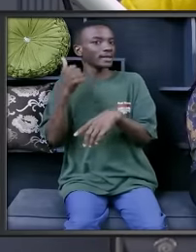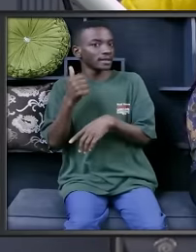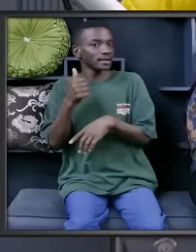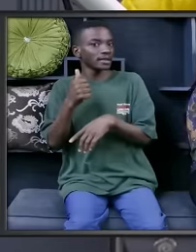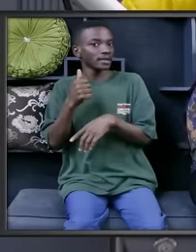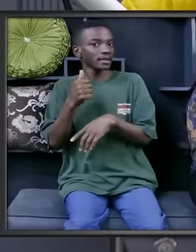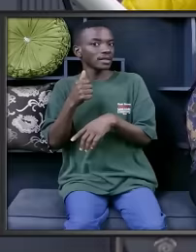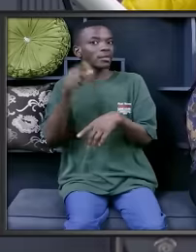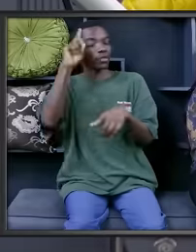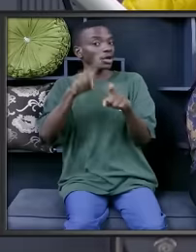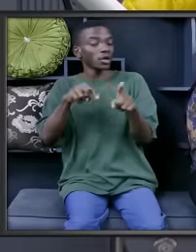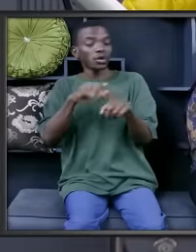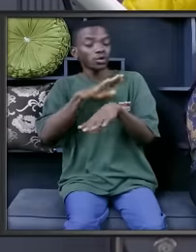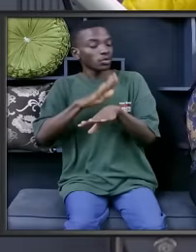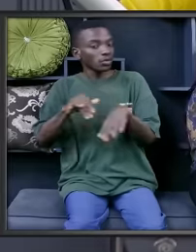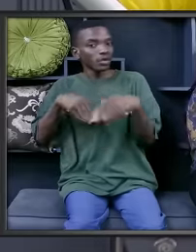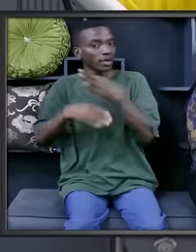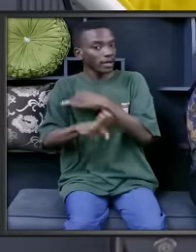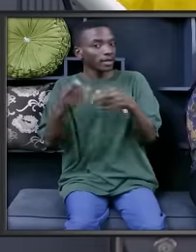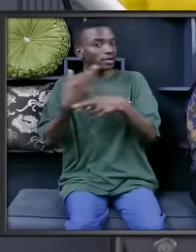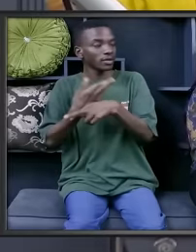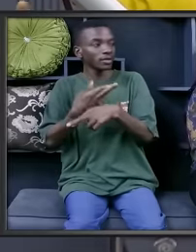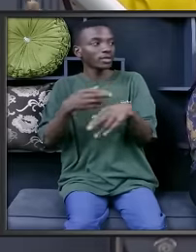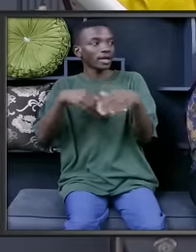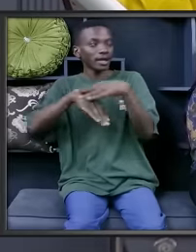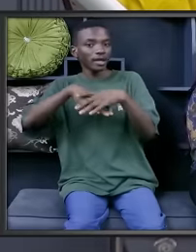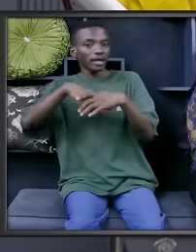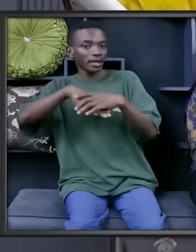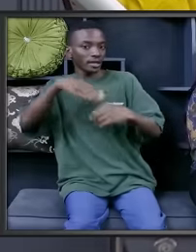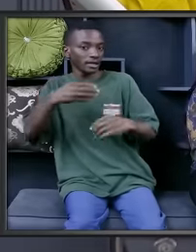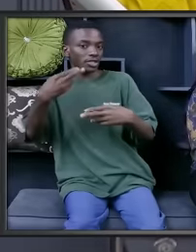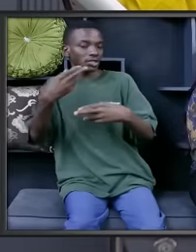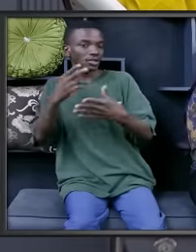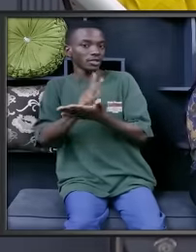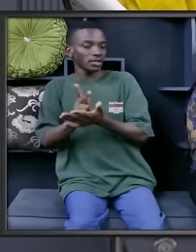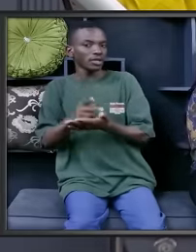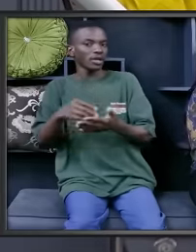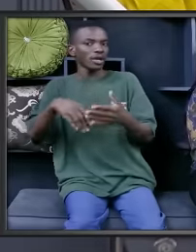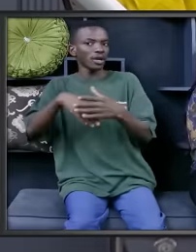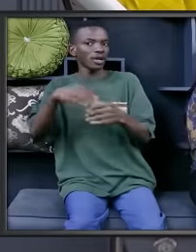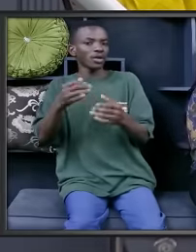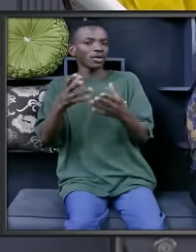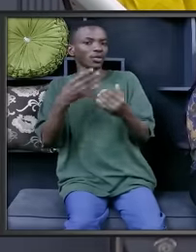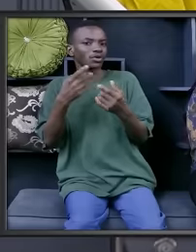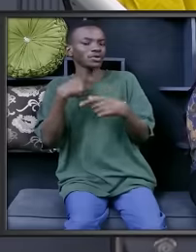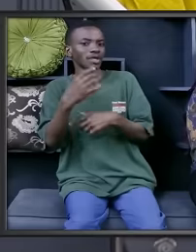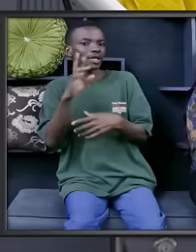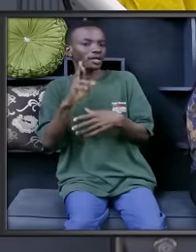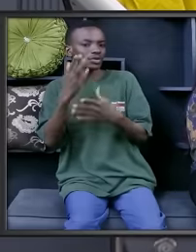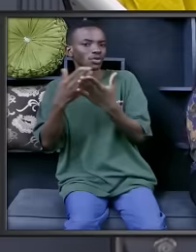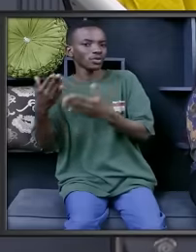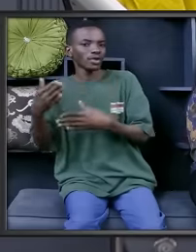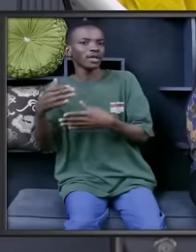brother call you no go. He come carry knife for kitchen. And true, come outside. Come call me. Say make I come. He won't tell me something.